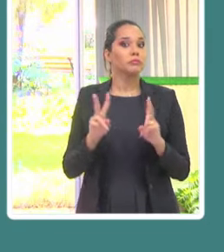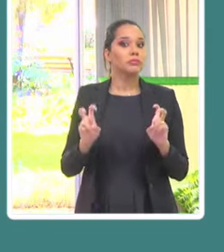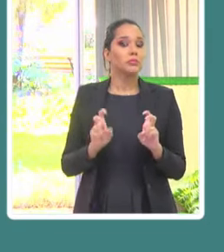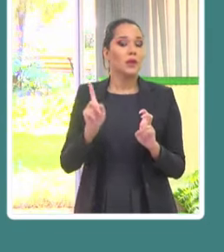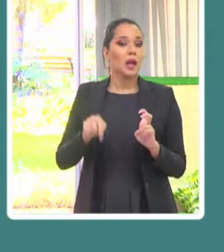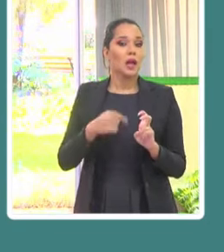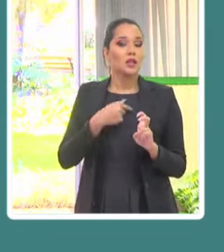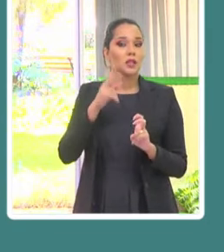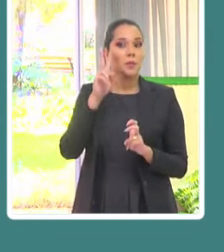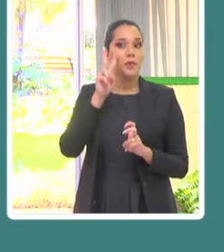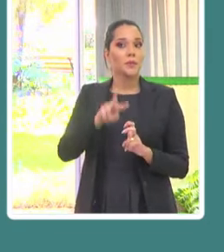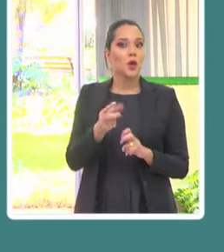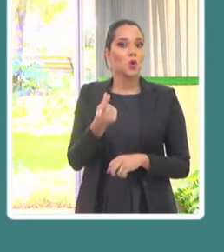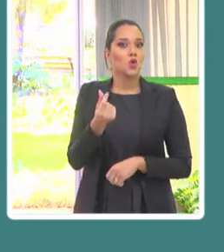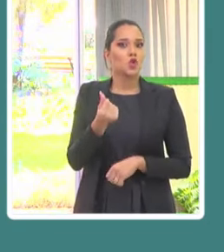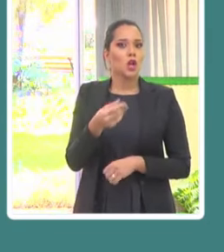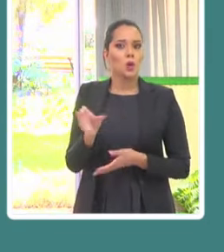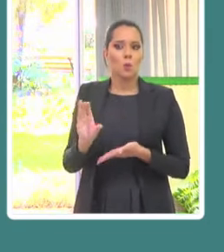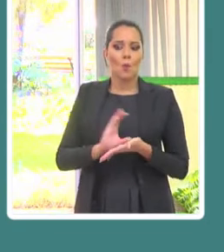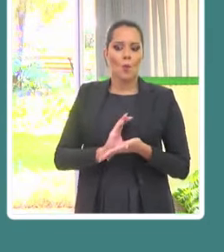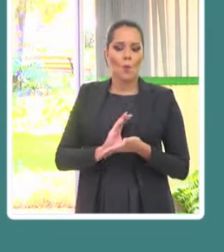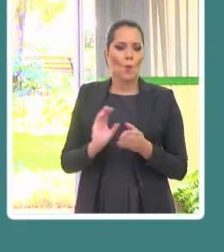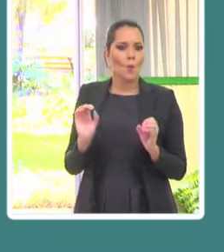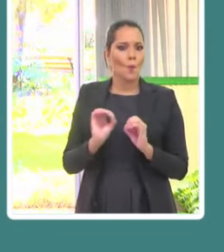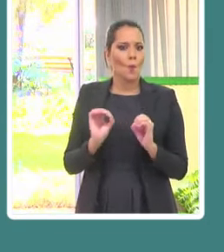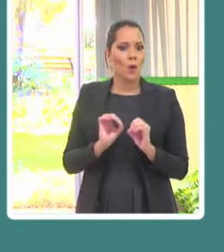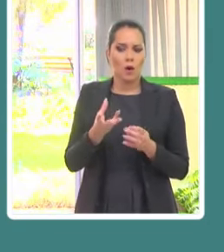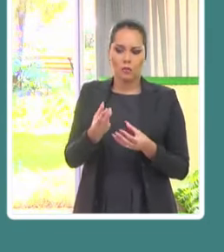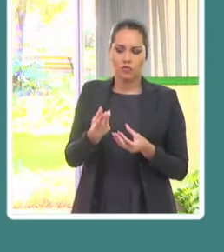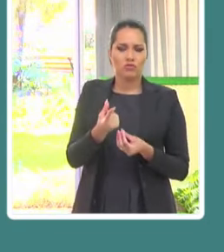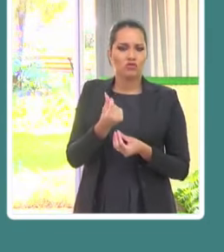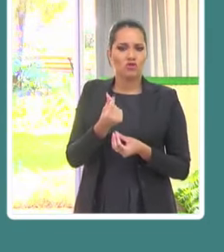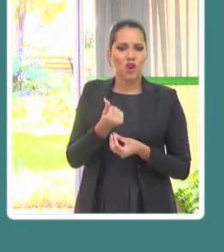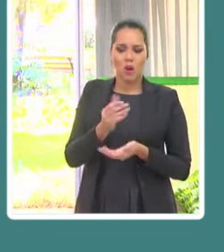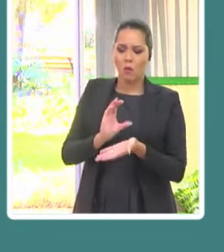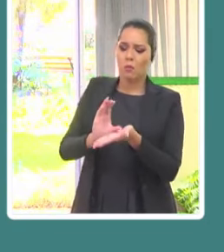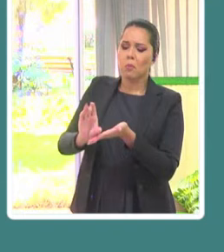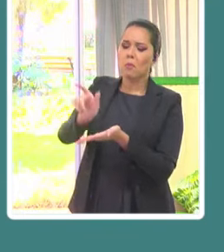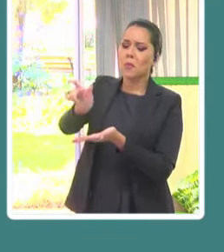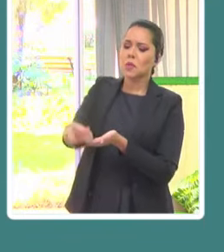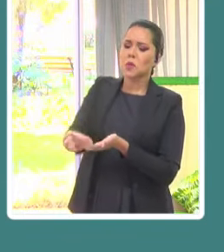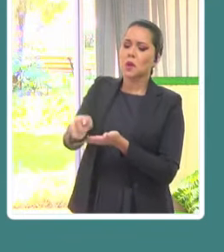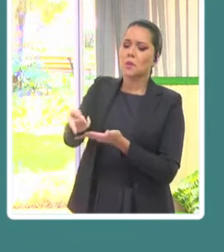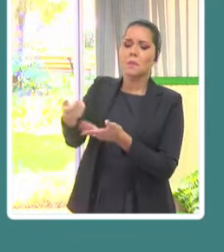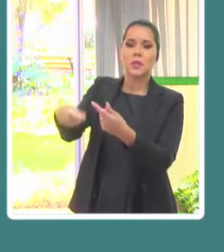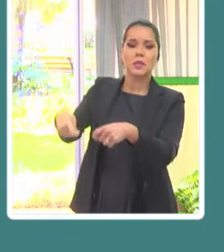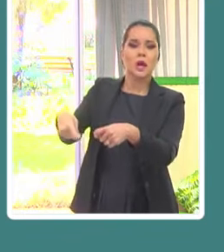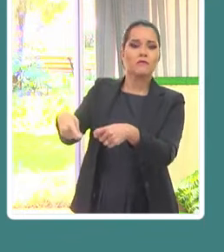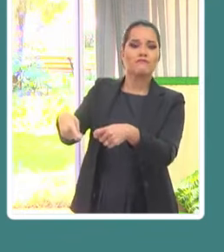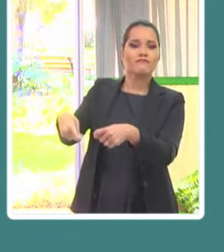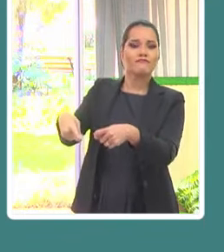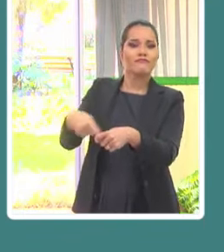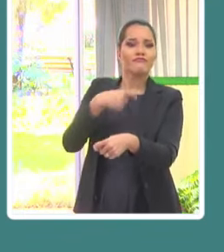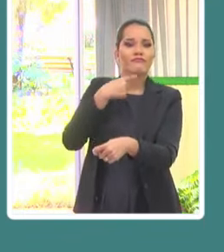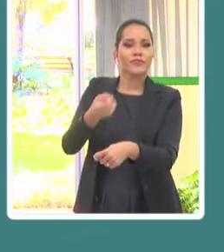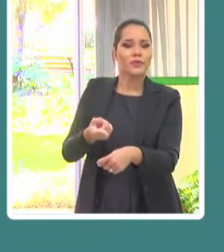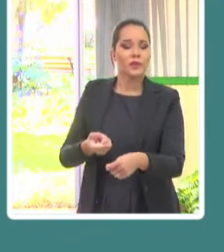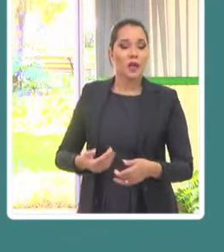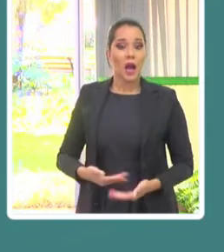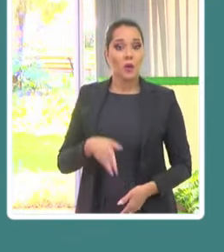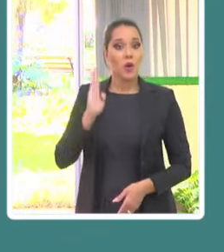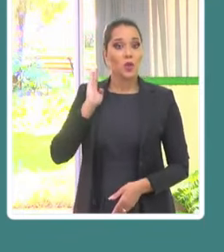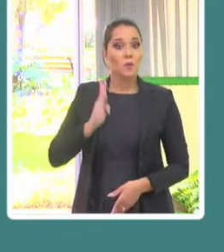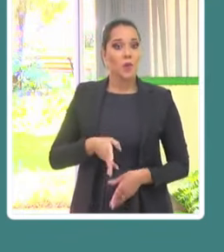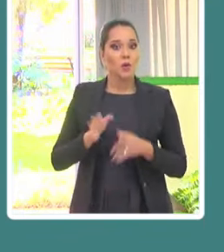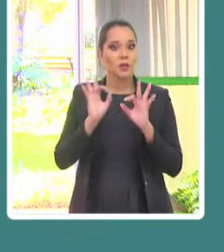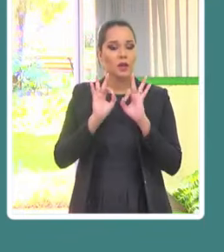Most of them do not reach the final beneficiaries. So when Bolsa Familia, and before that